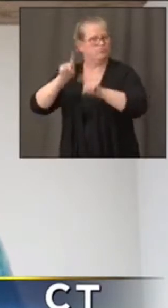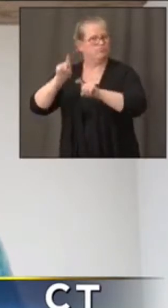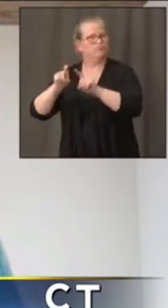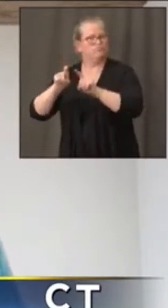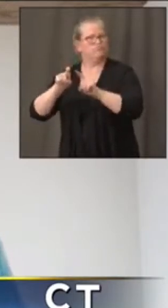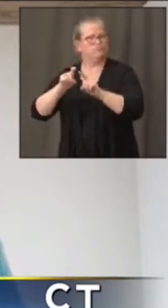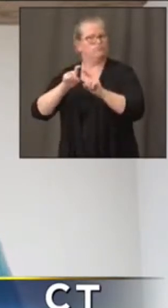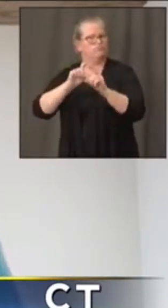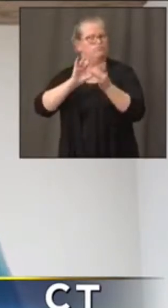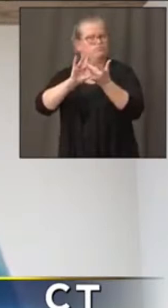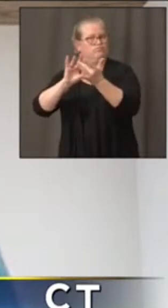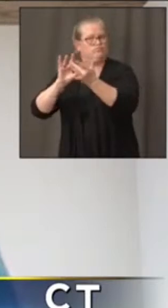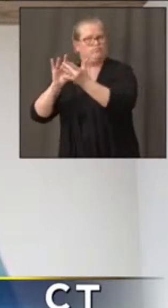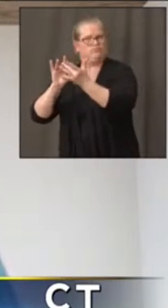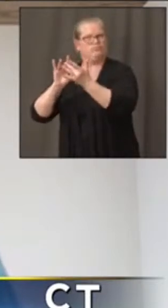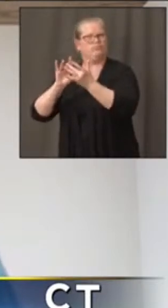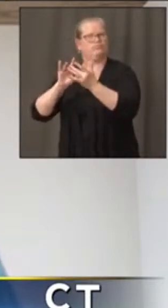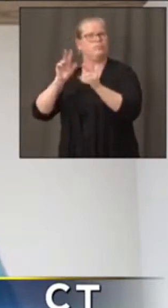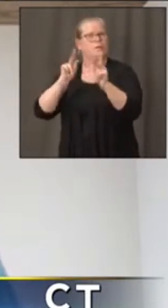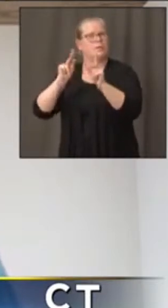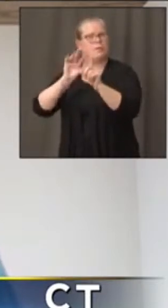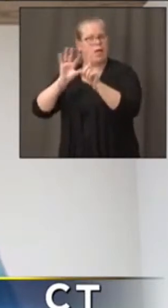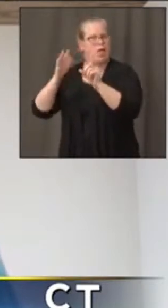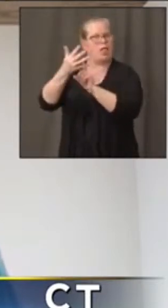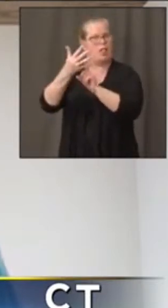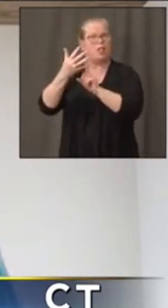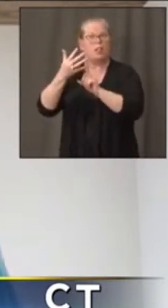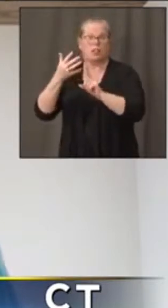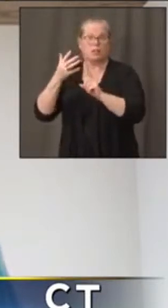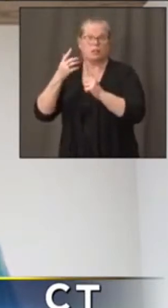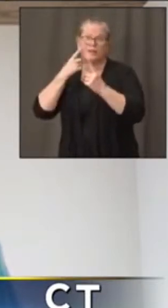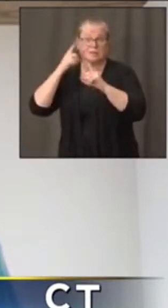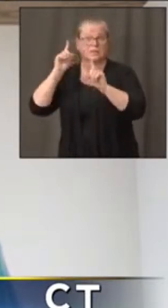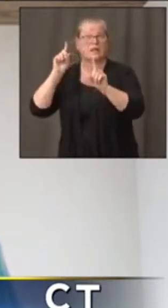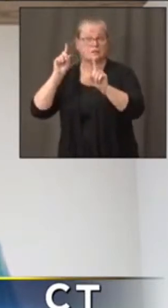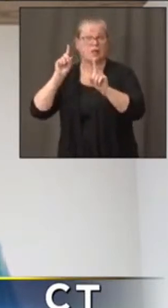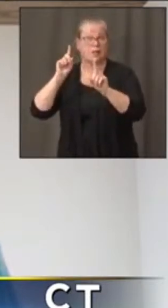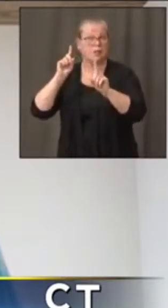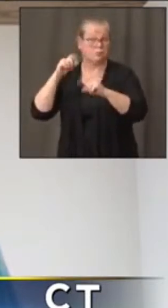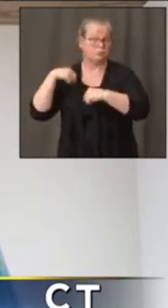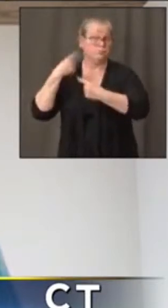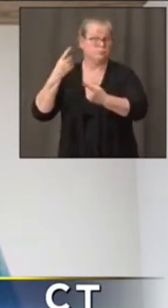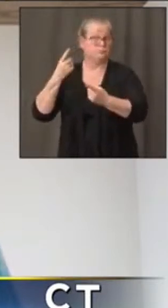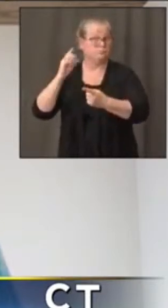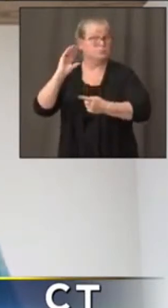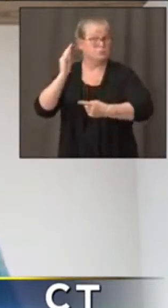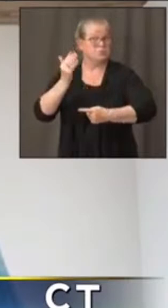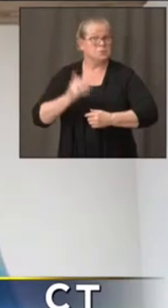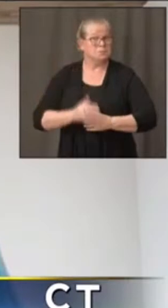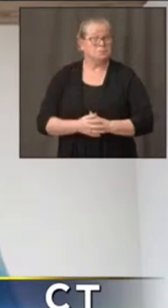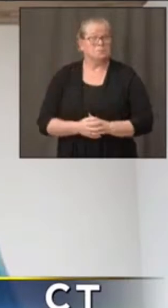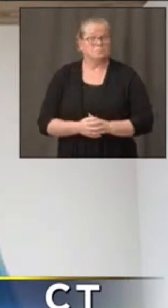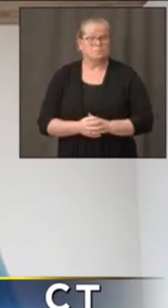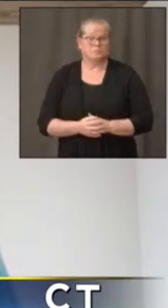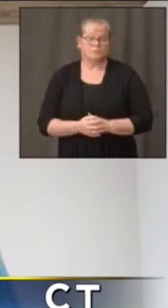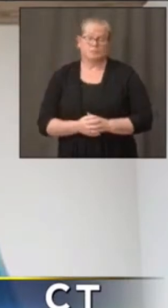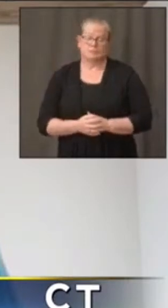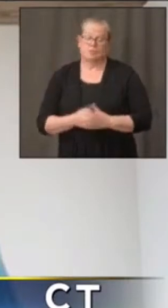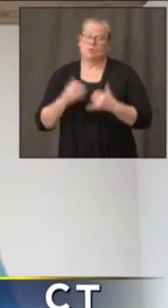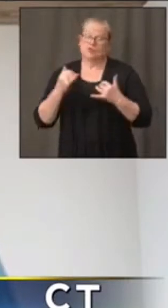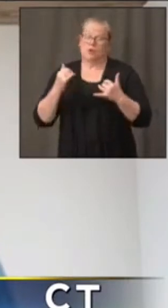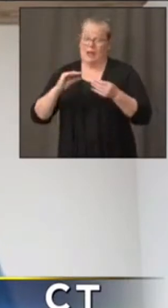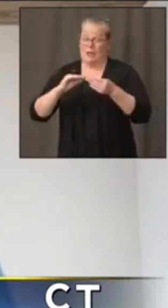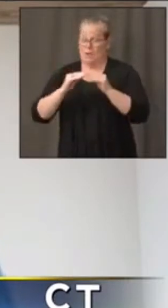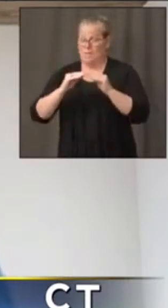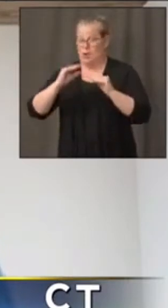we're being quite successful in most of them and so we should take advantage of this time to try to